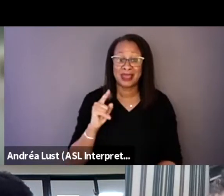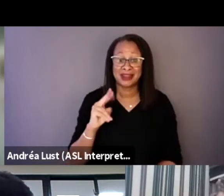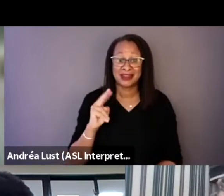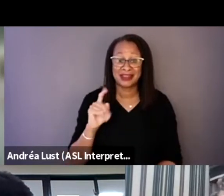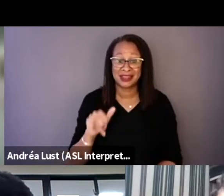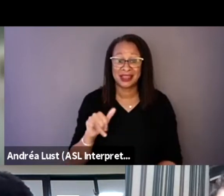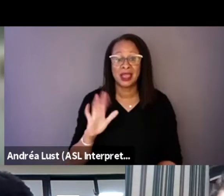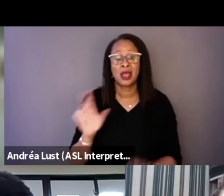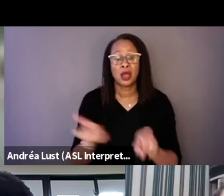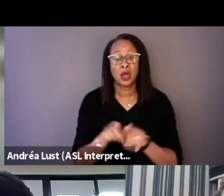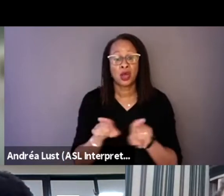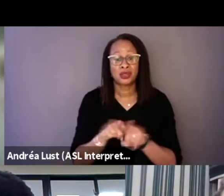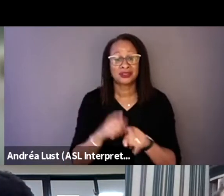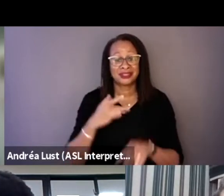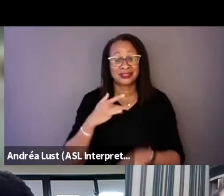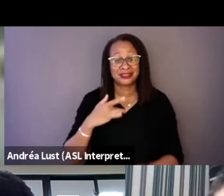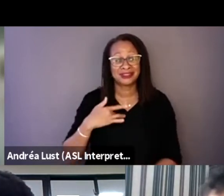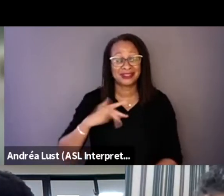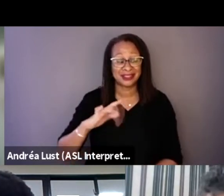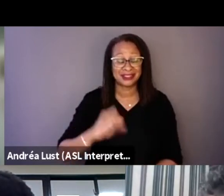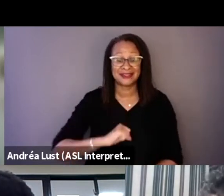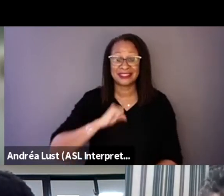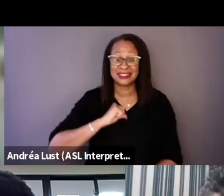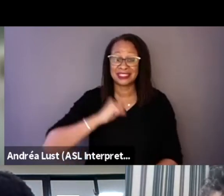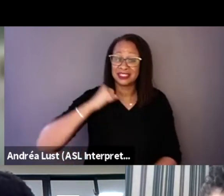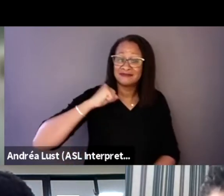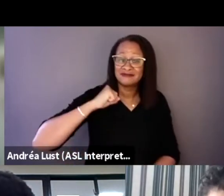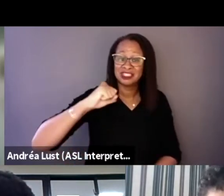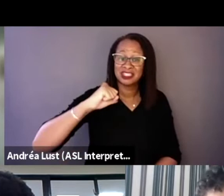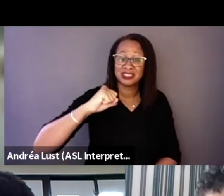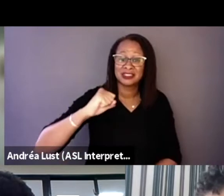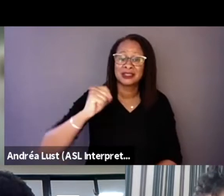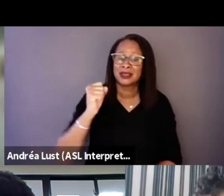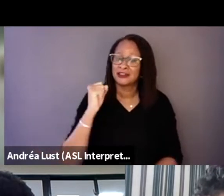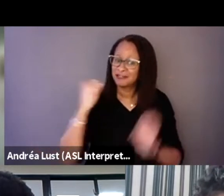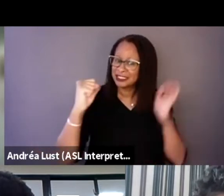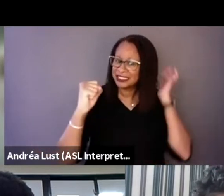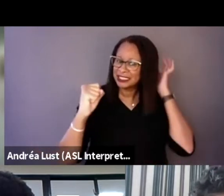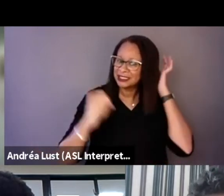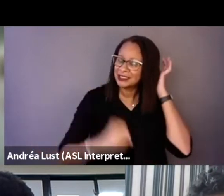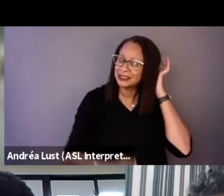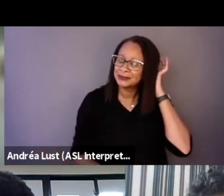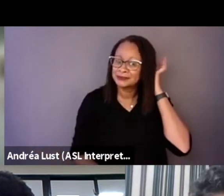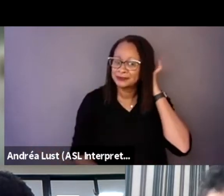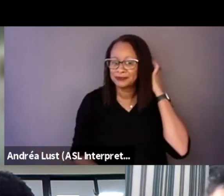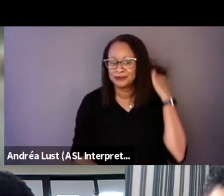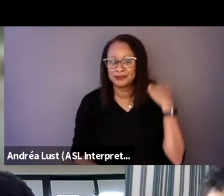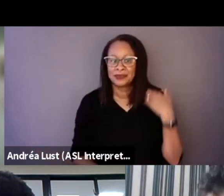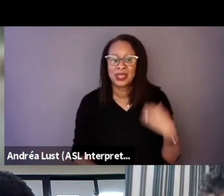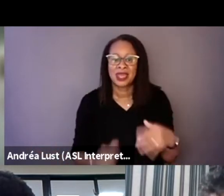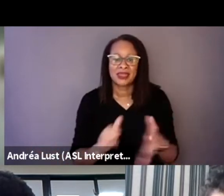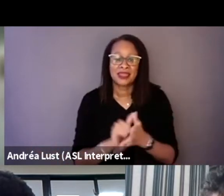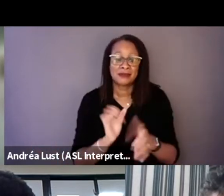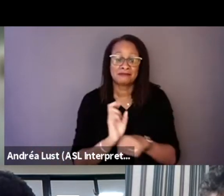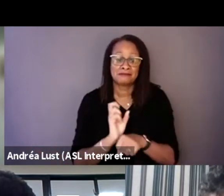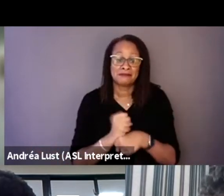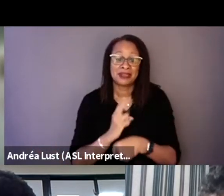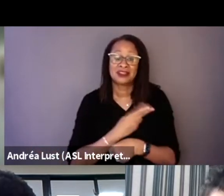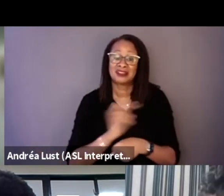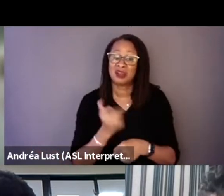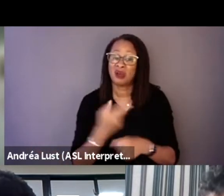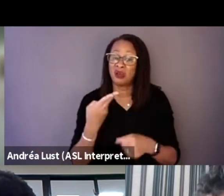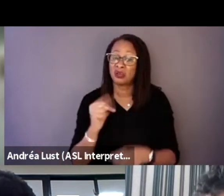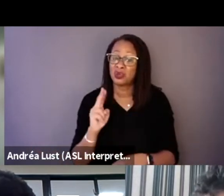this sense of dignity and resilience and resistance that makes us all human, and